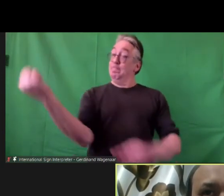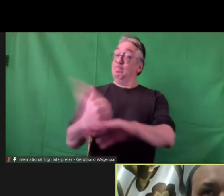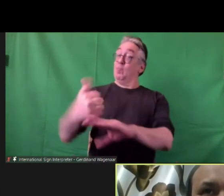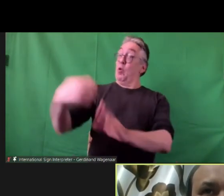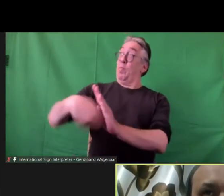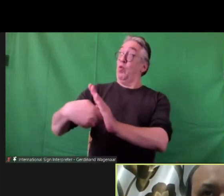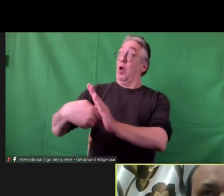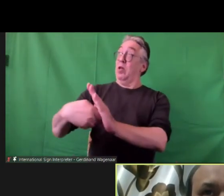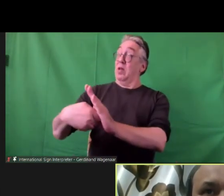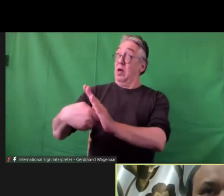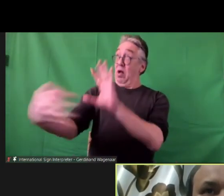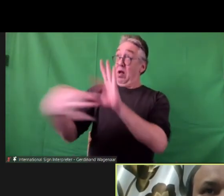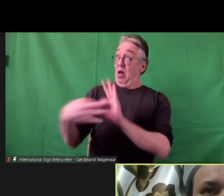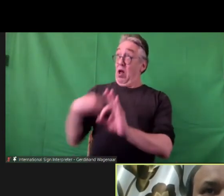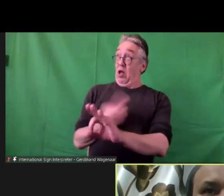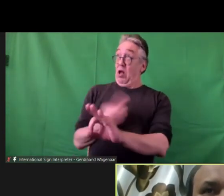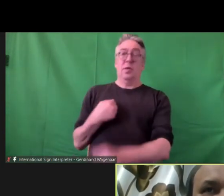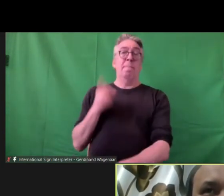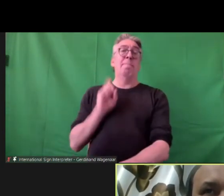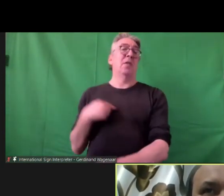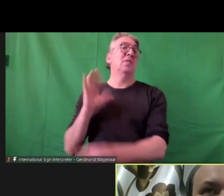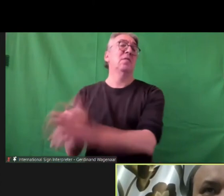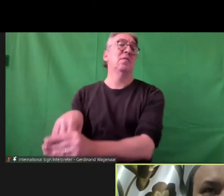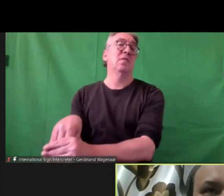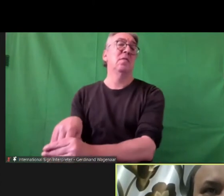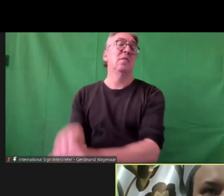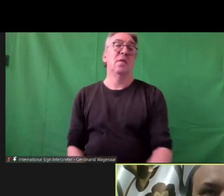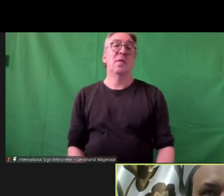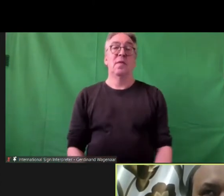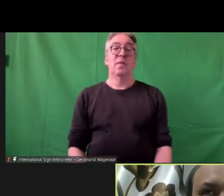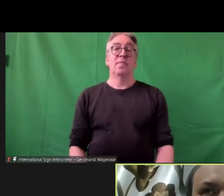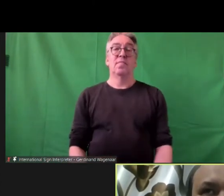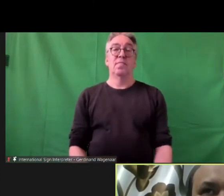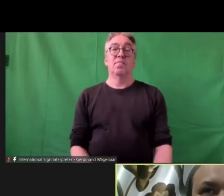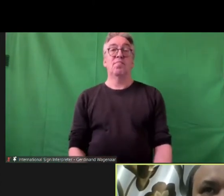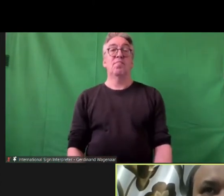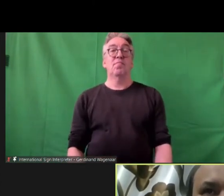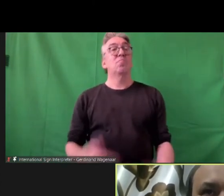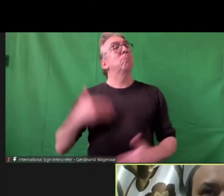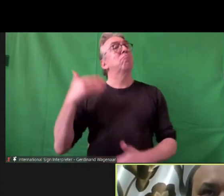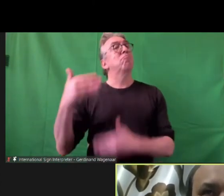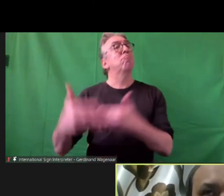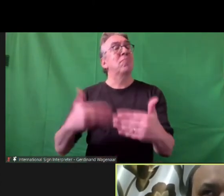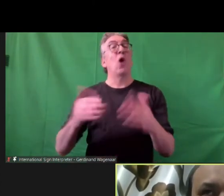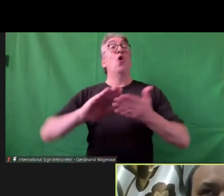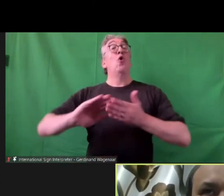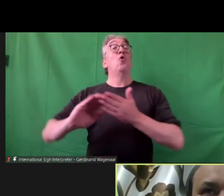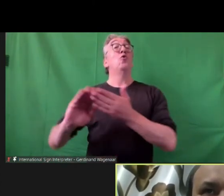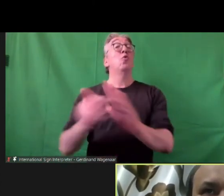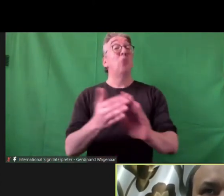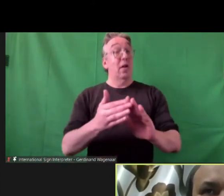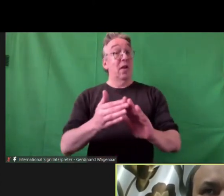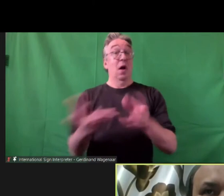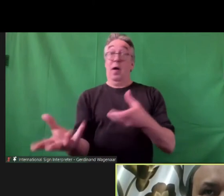about us without us. Then we can make an inclusive society. Then we can achieve the SDG.